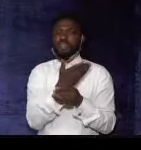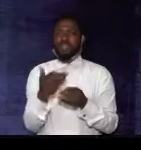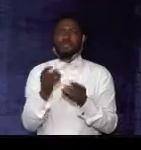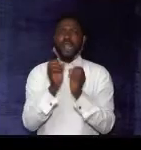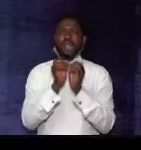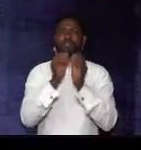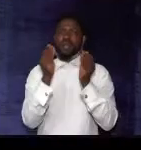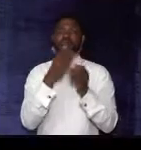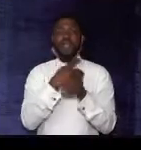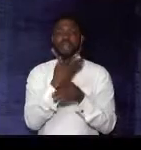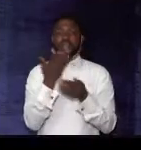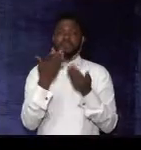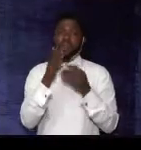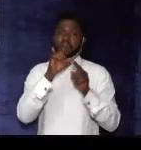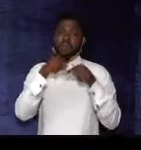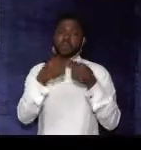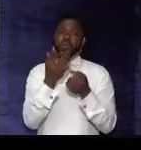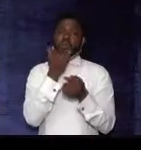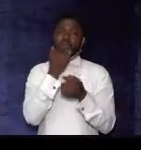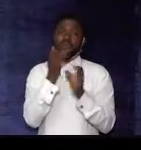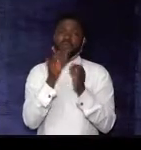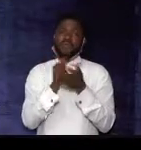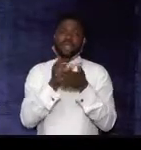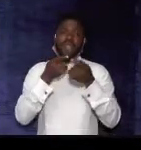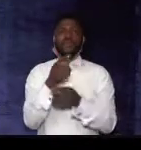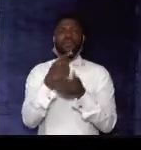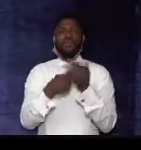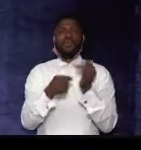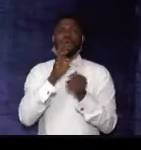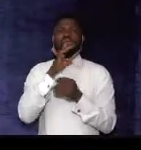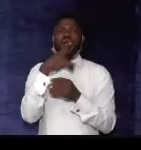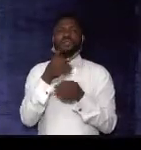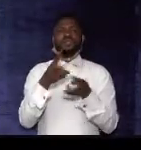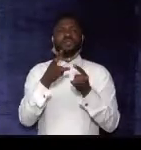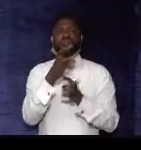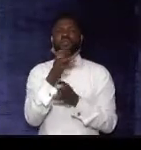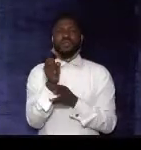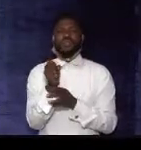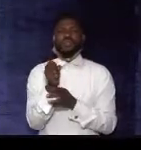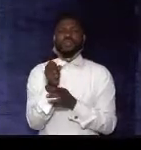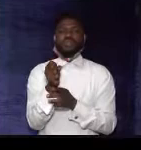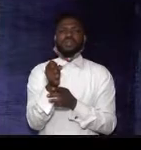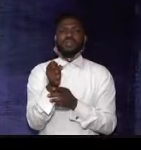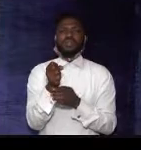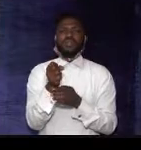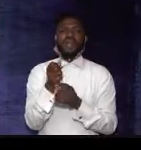clearly and things may go wrong if that happens. What are the ways